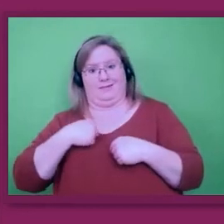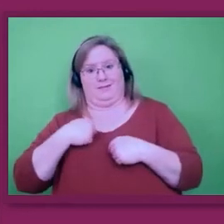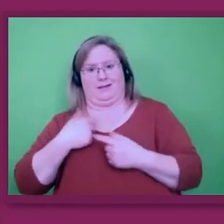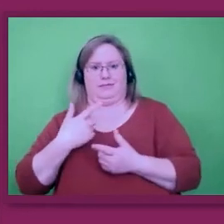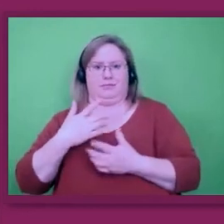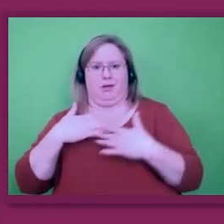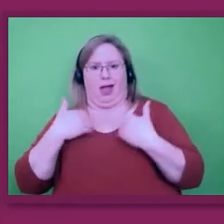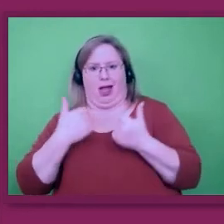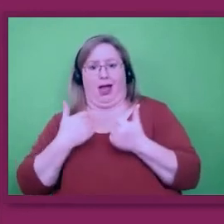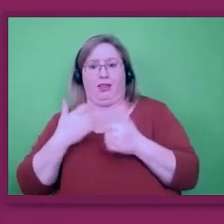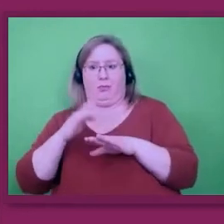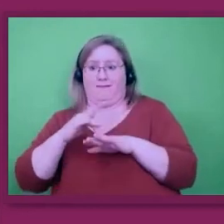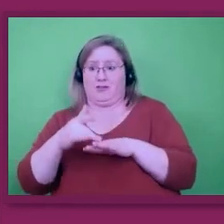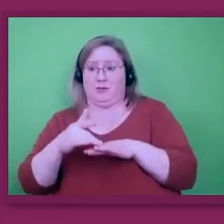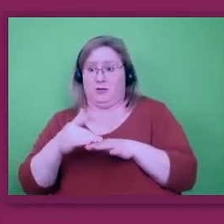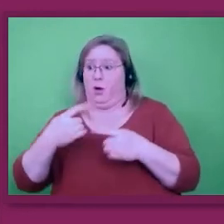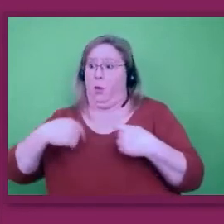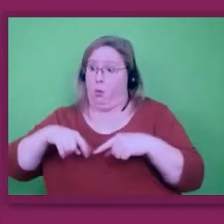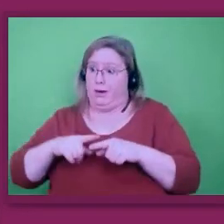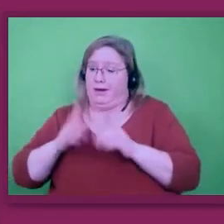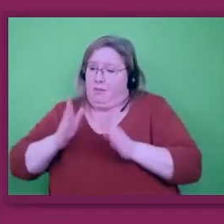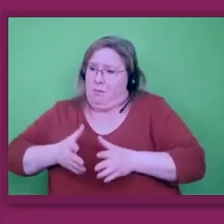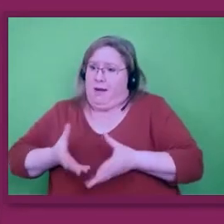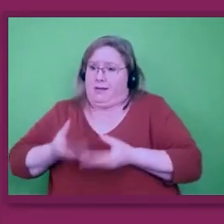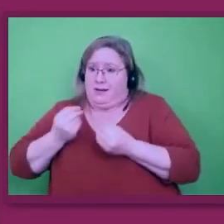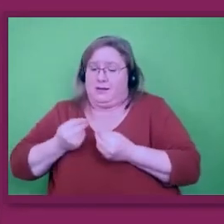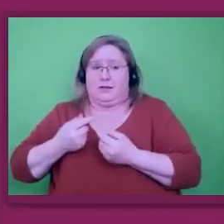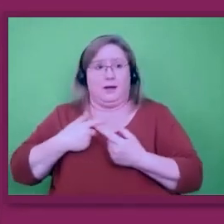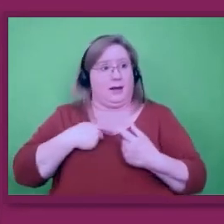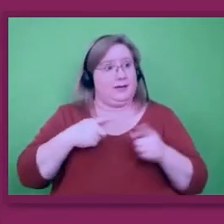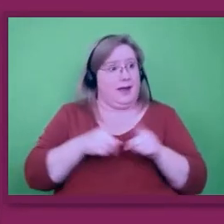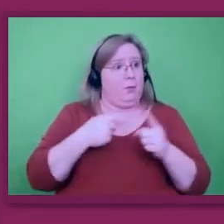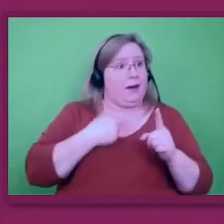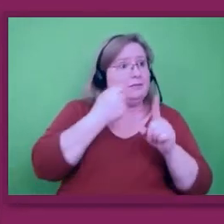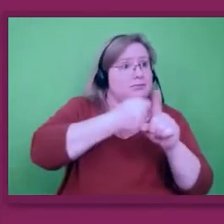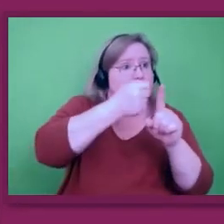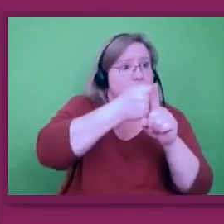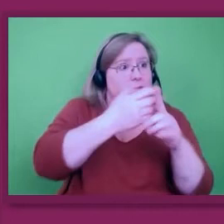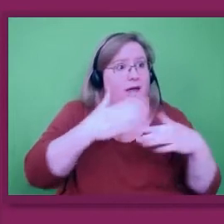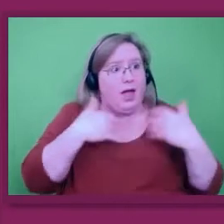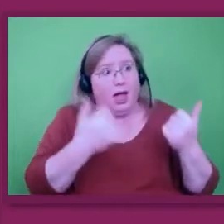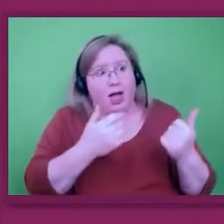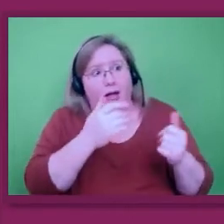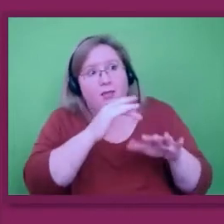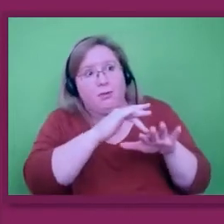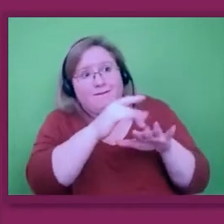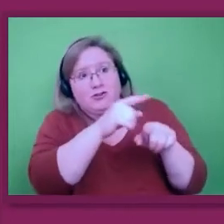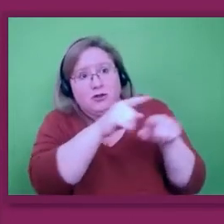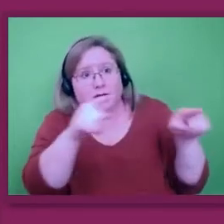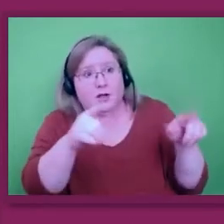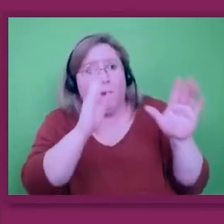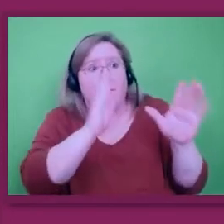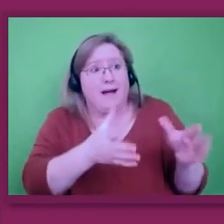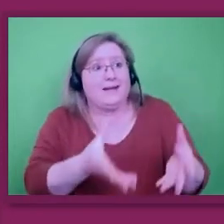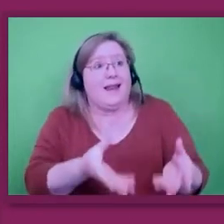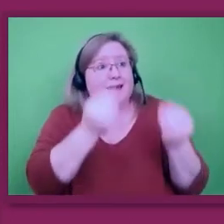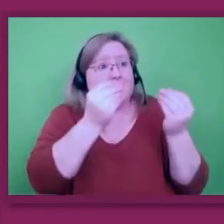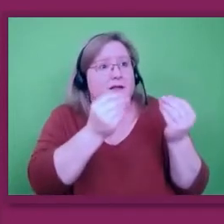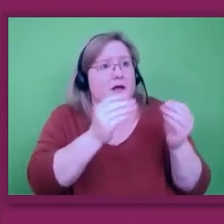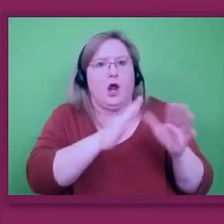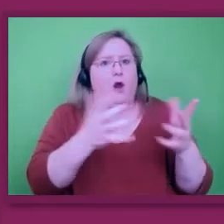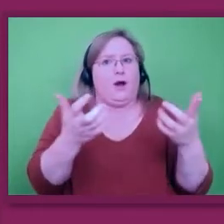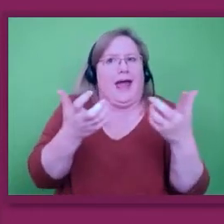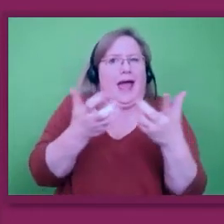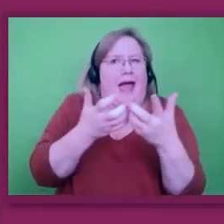we're asking the health professionals, if the women are speaking up, health professionals, you need to listen, not listen to how it's being said, but what is